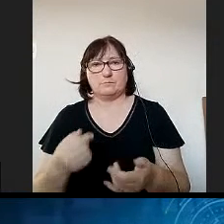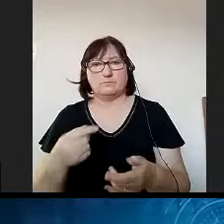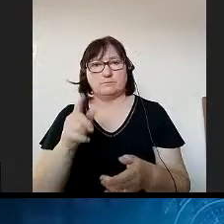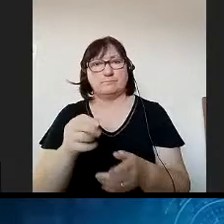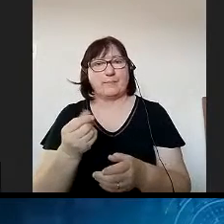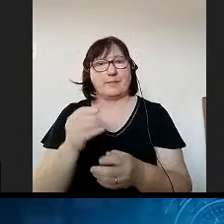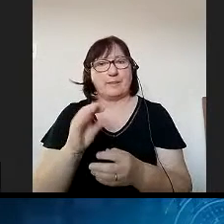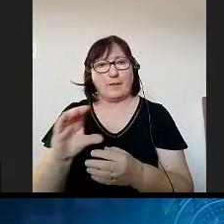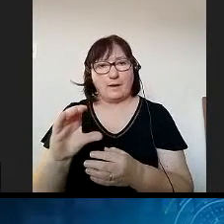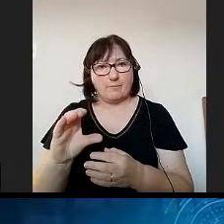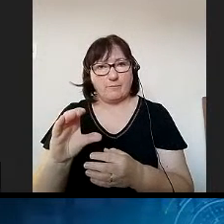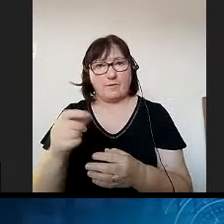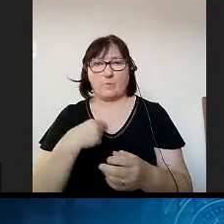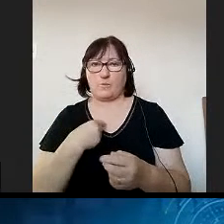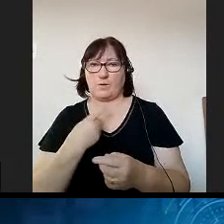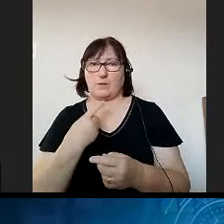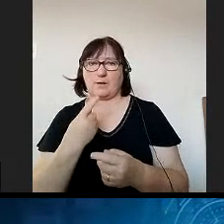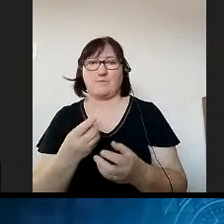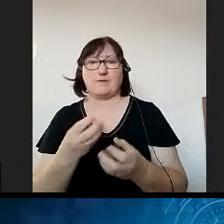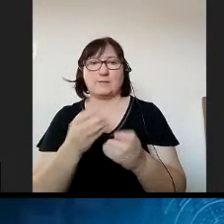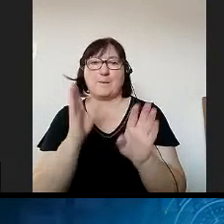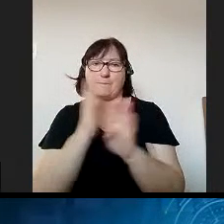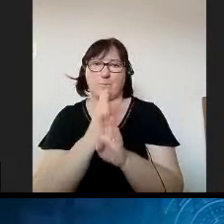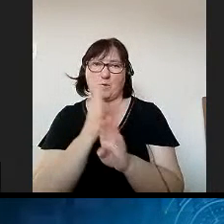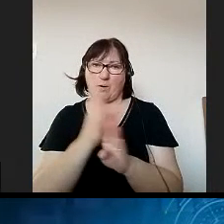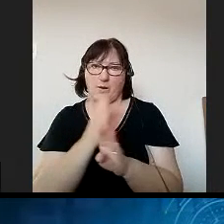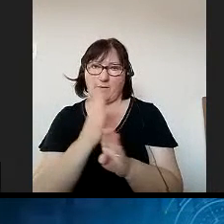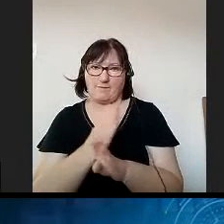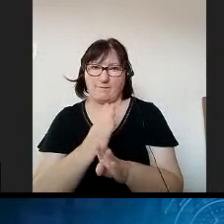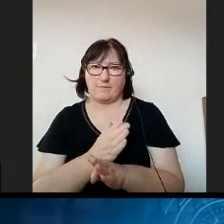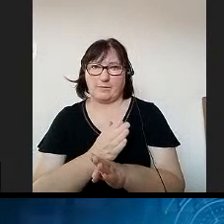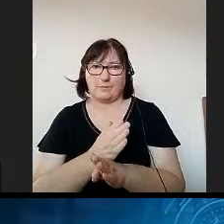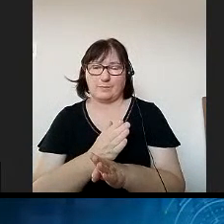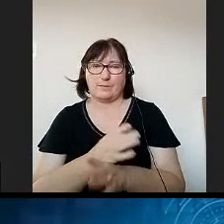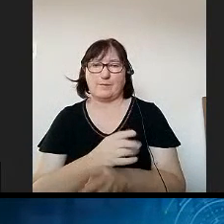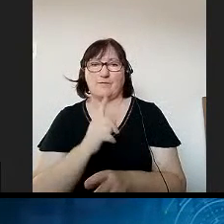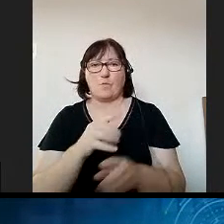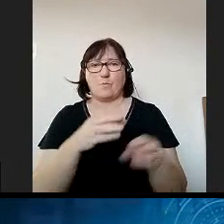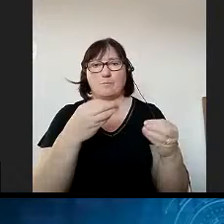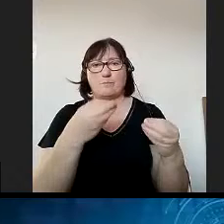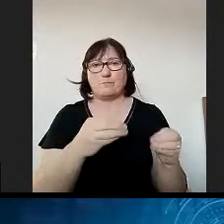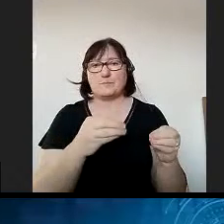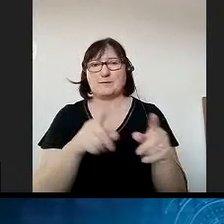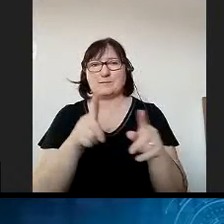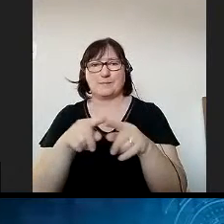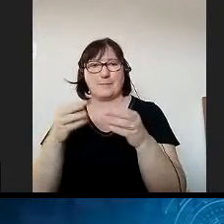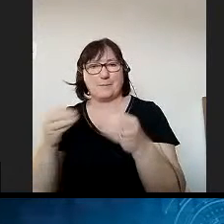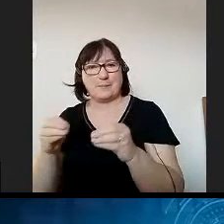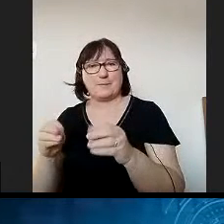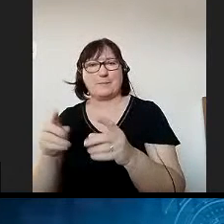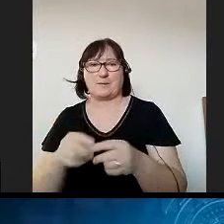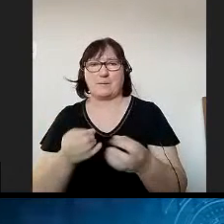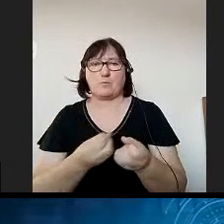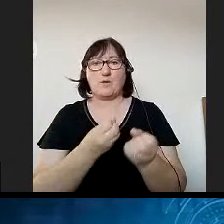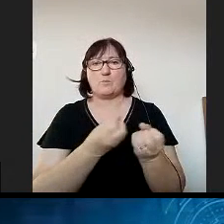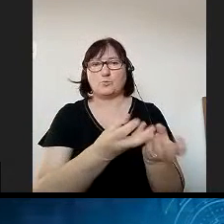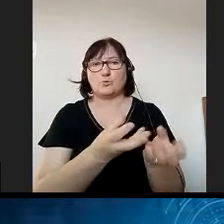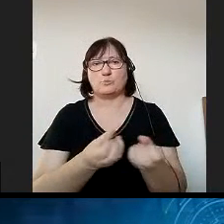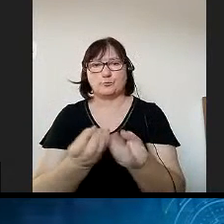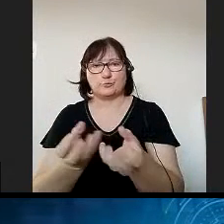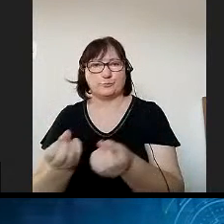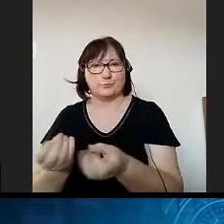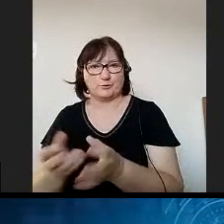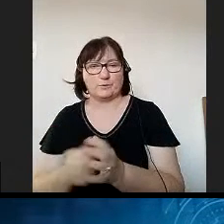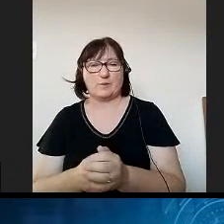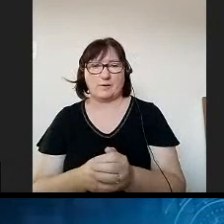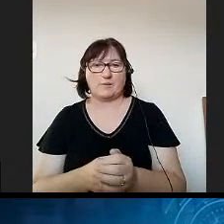issue are private to the companies to whom they are issued. That is in terms of Section 4 of the